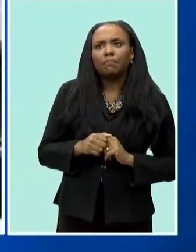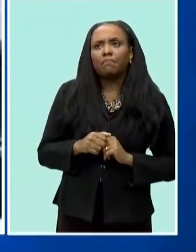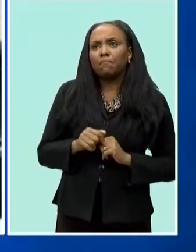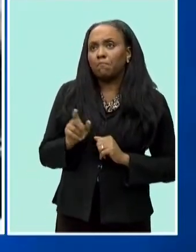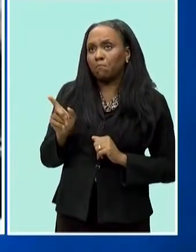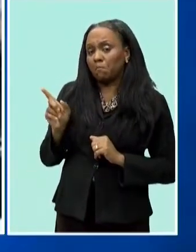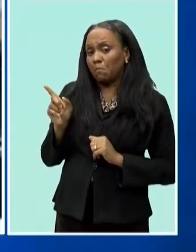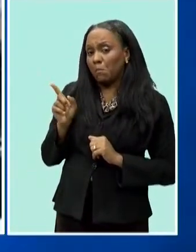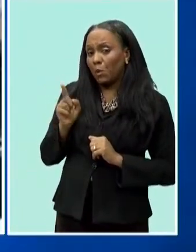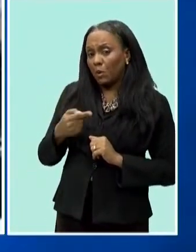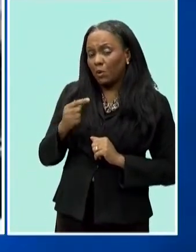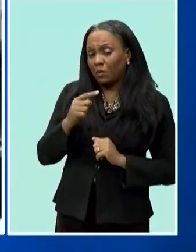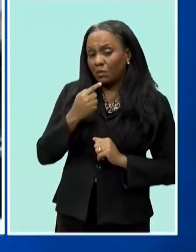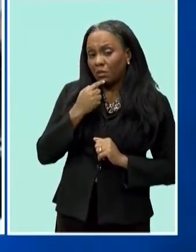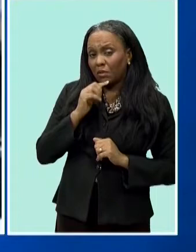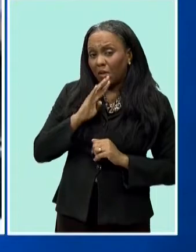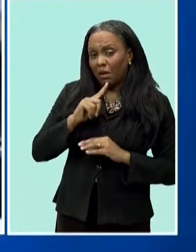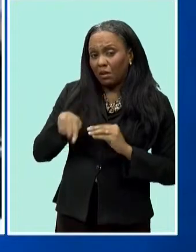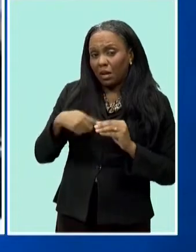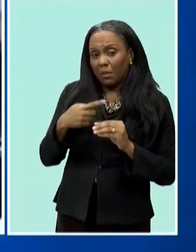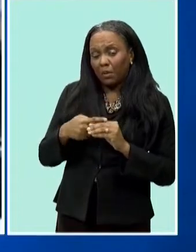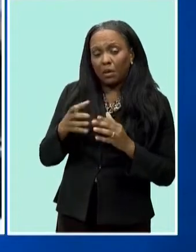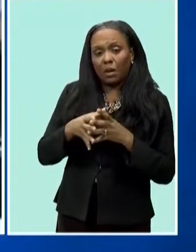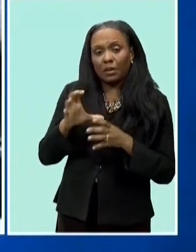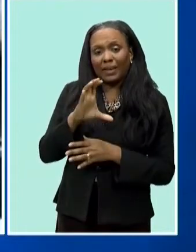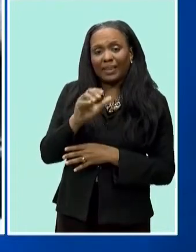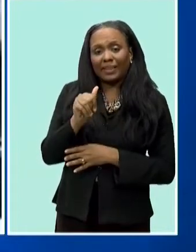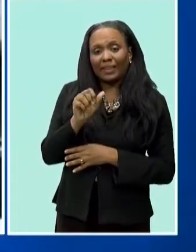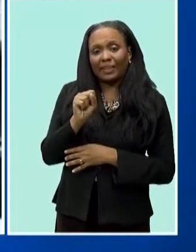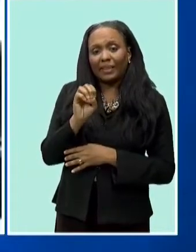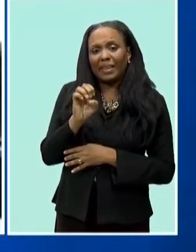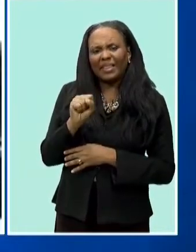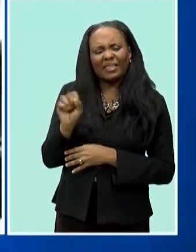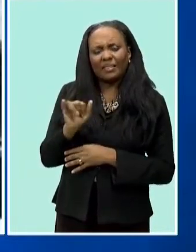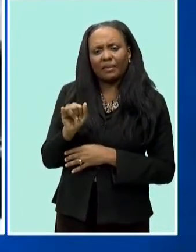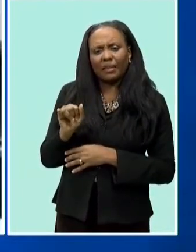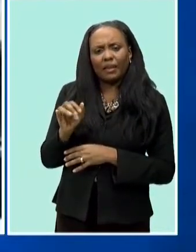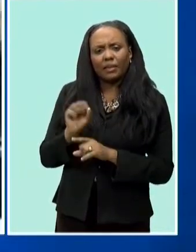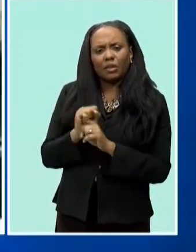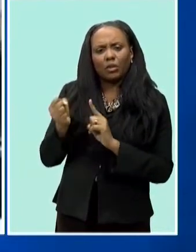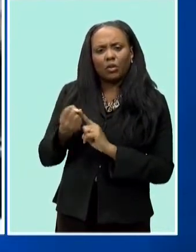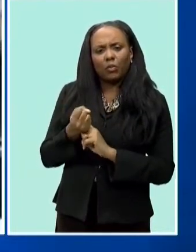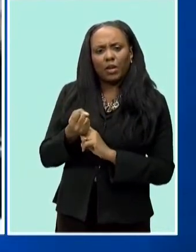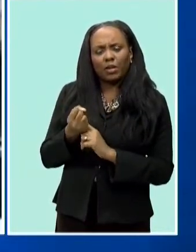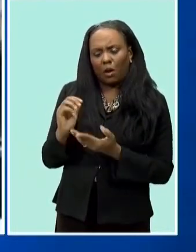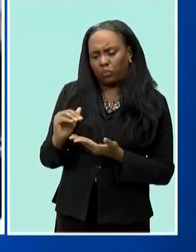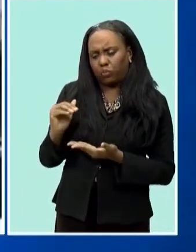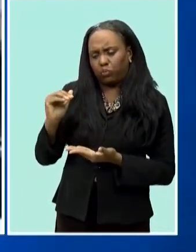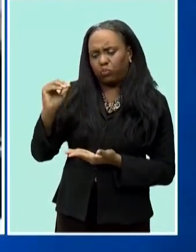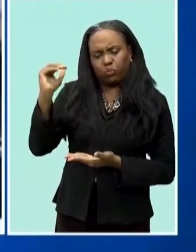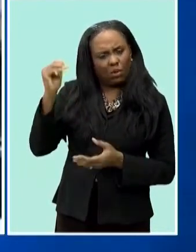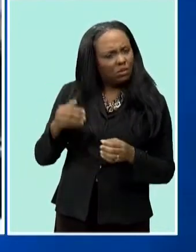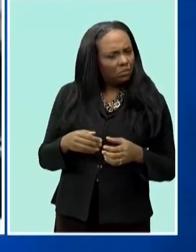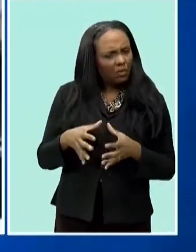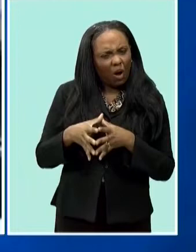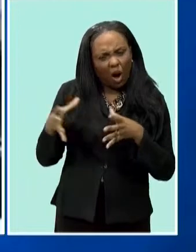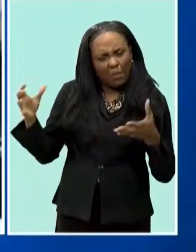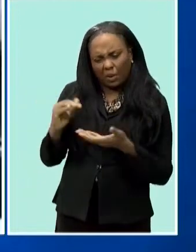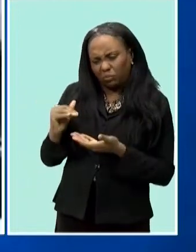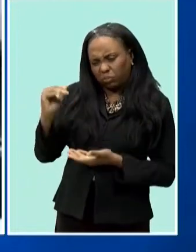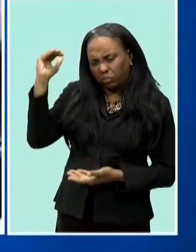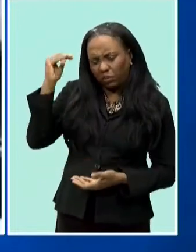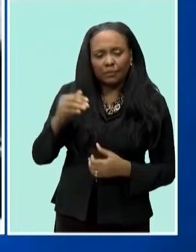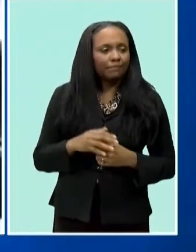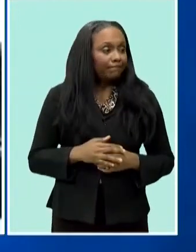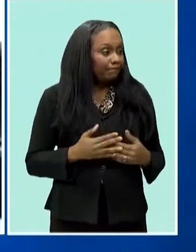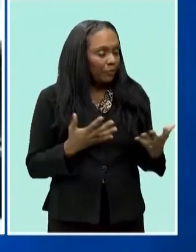backlog of cases before the tribunal. So my question to you now is, how big is that backlog right now? Well, Shane, the figure